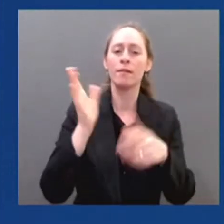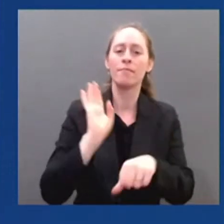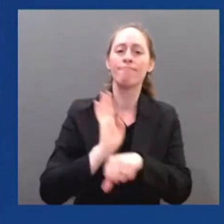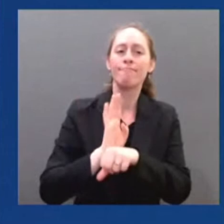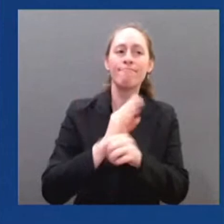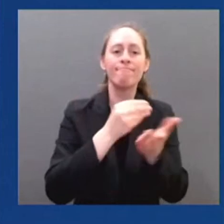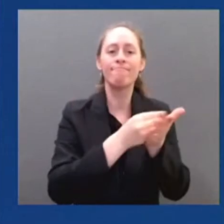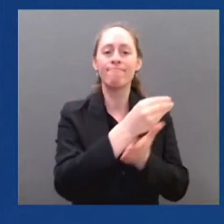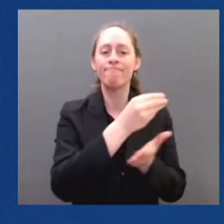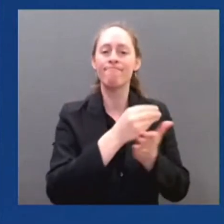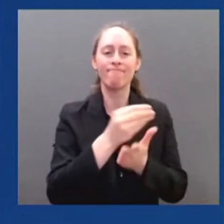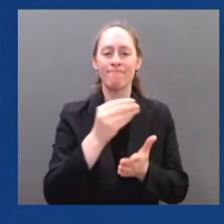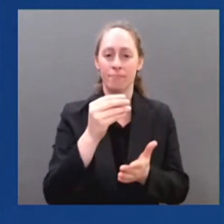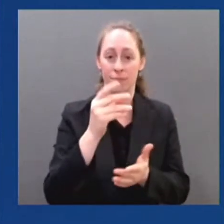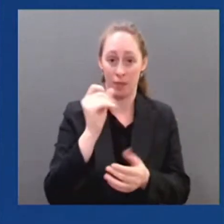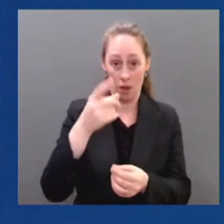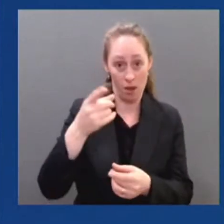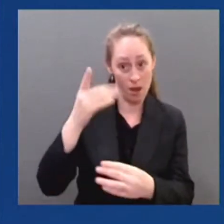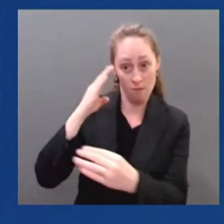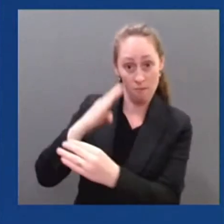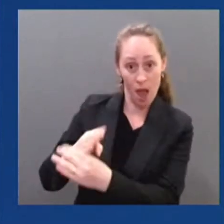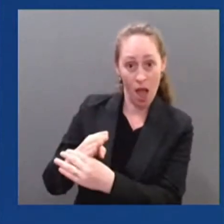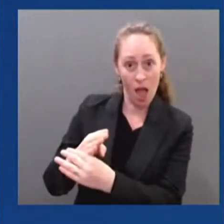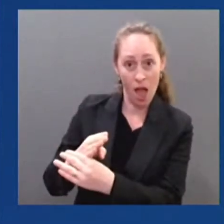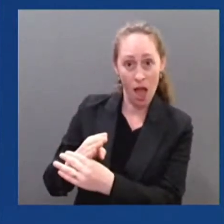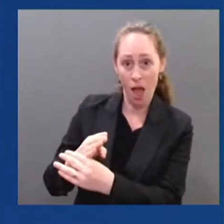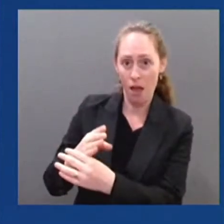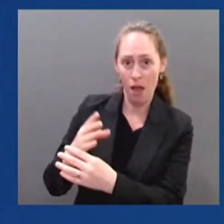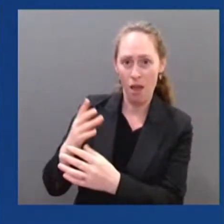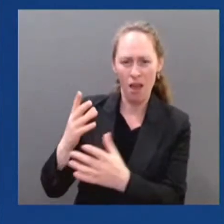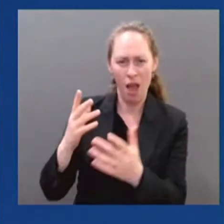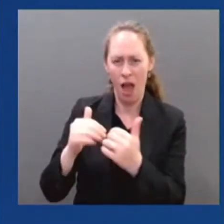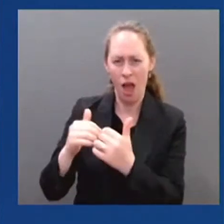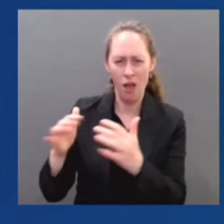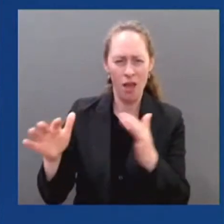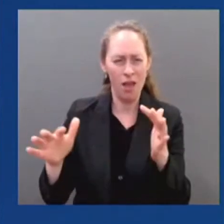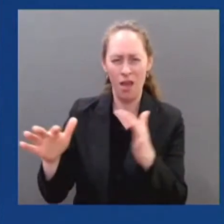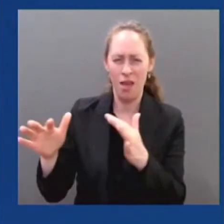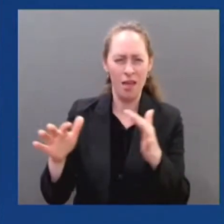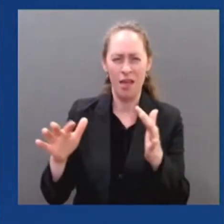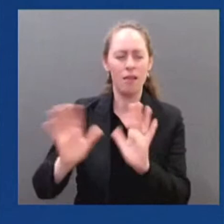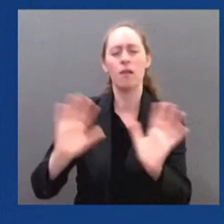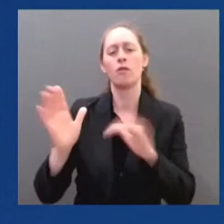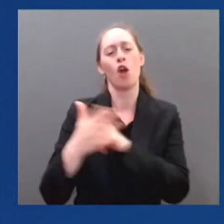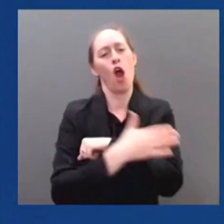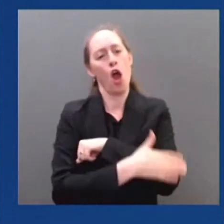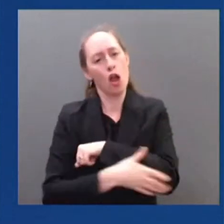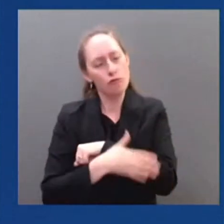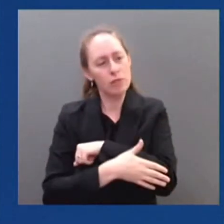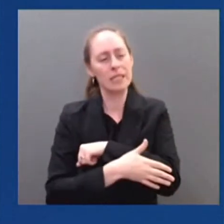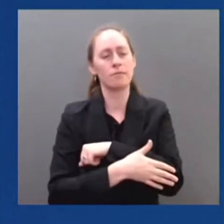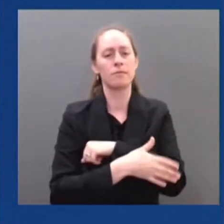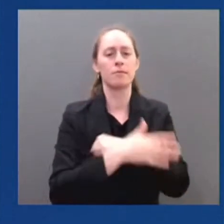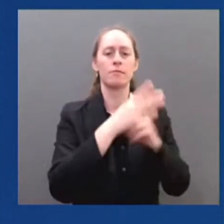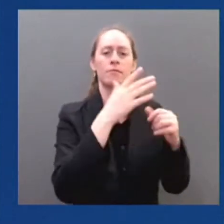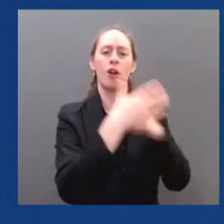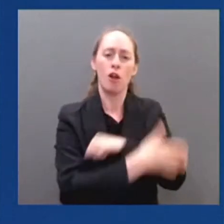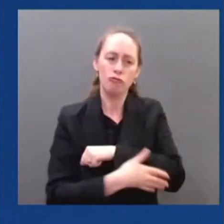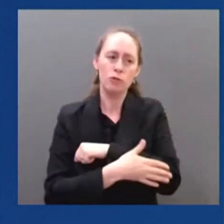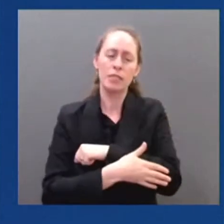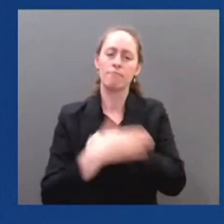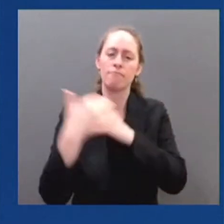So we're looking at all the contingencies. We don't get to walk away, right? And it's one thing for Congress to say we're not going to support this.